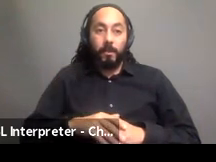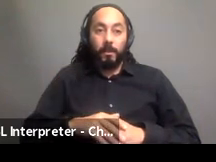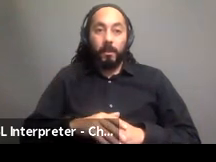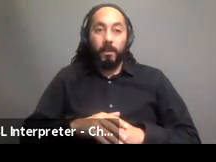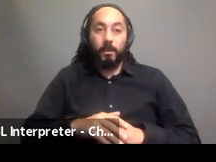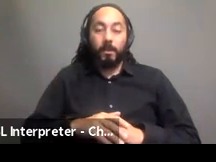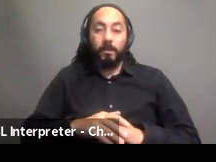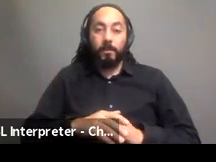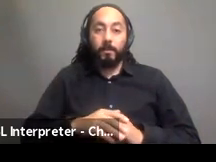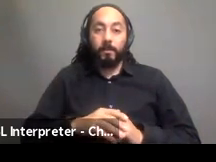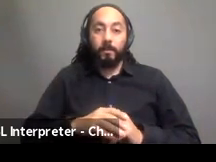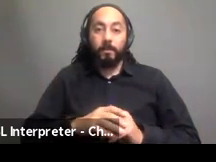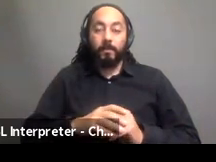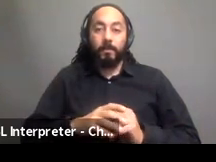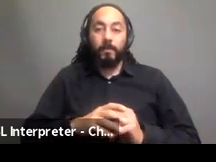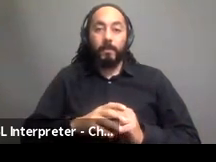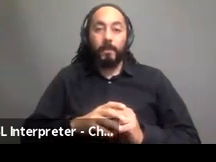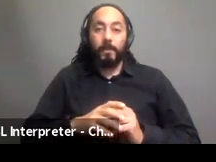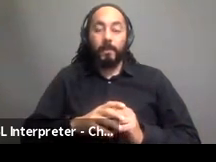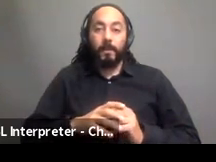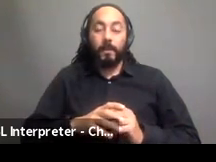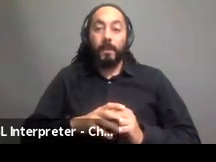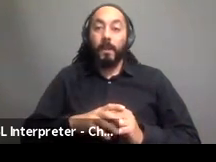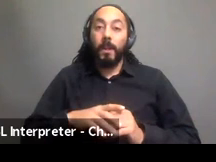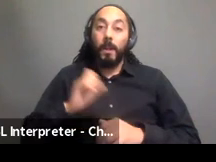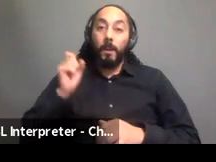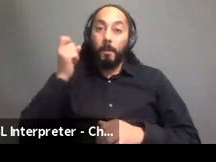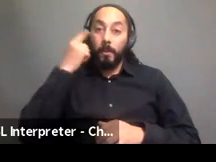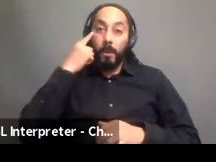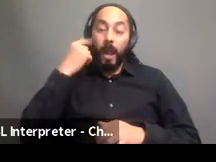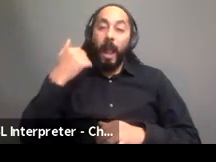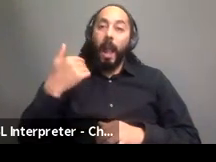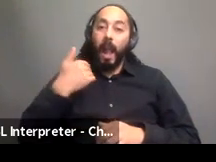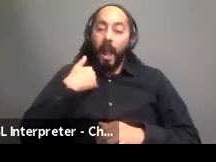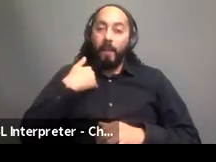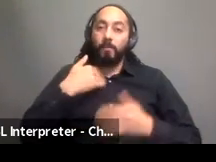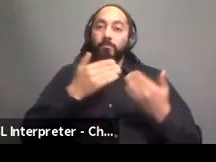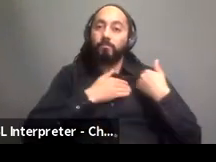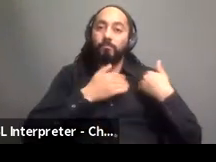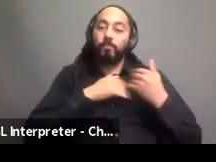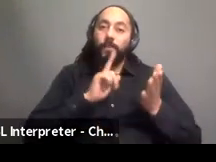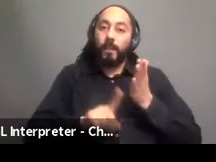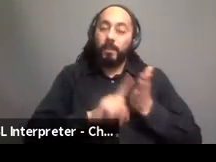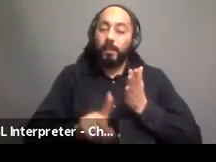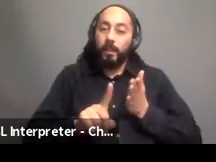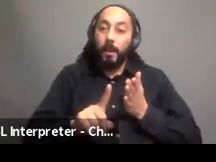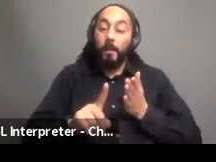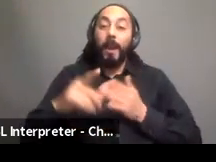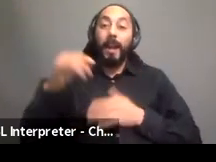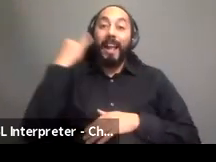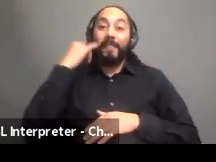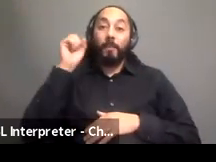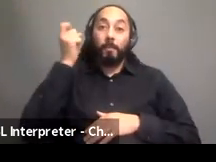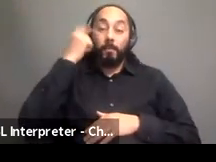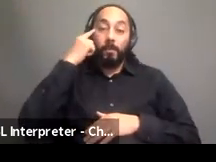So the employer does have a duty to investigate, but if the employer's